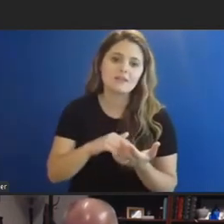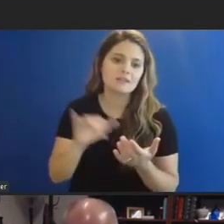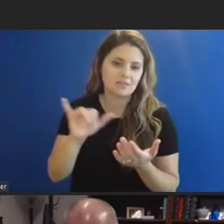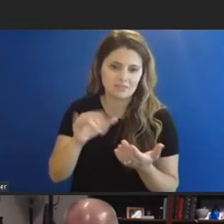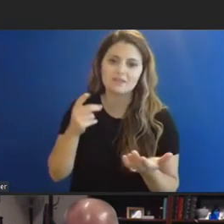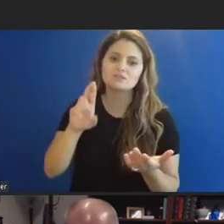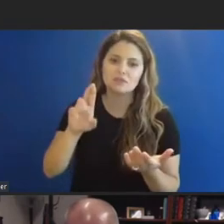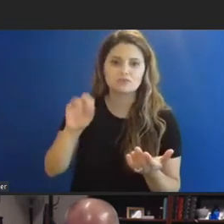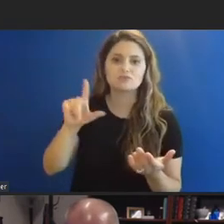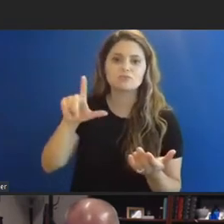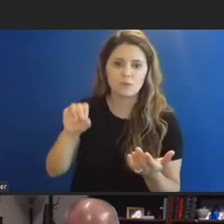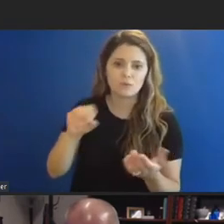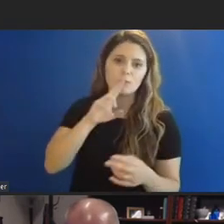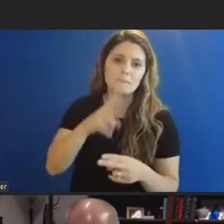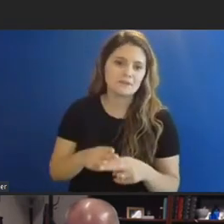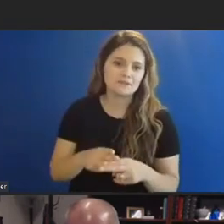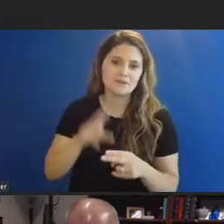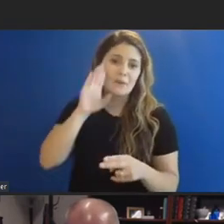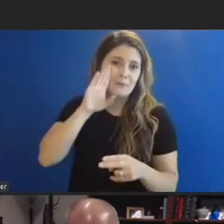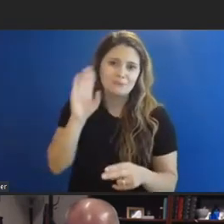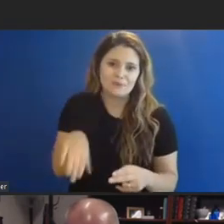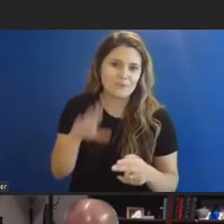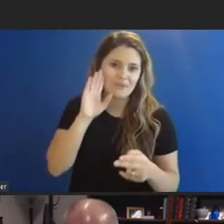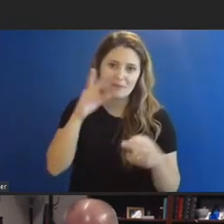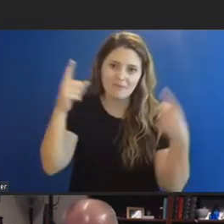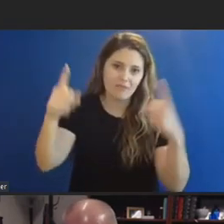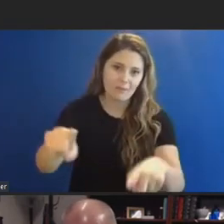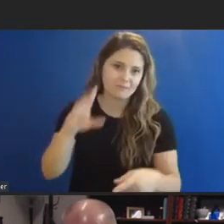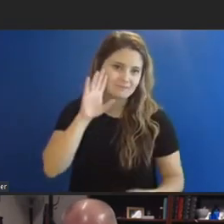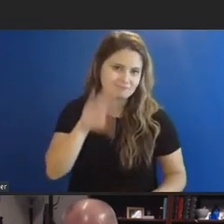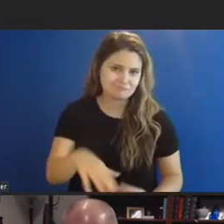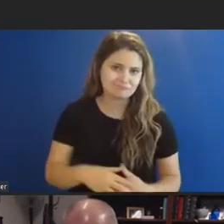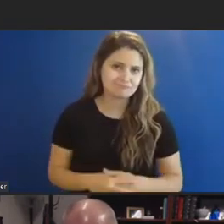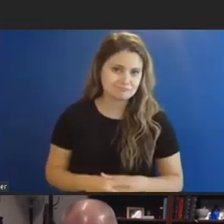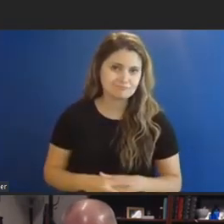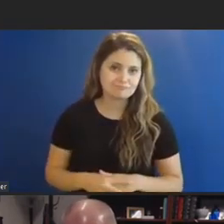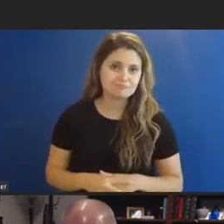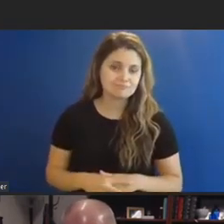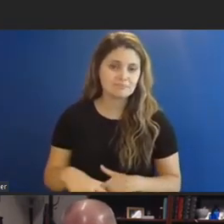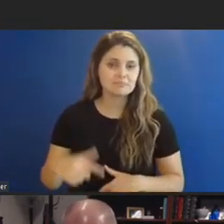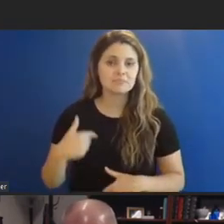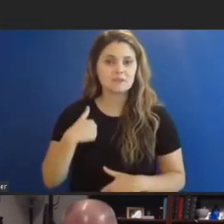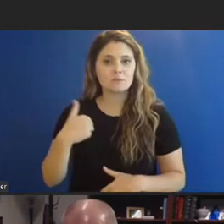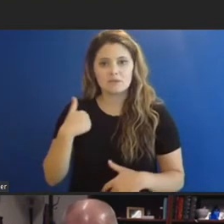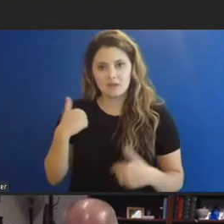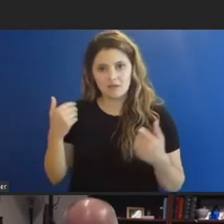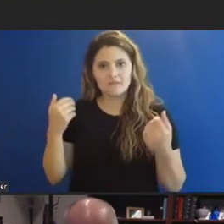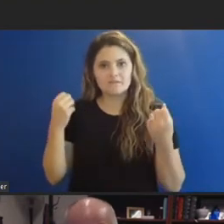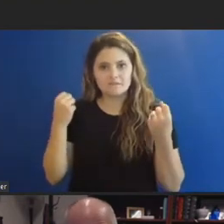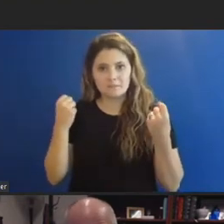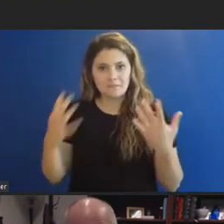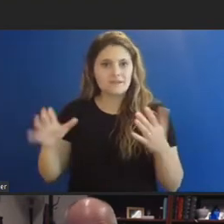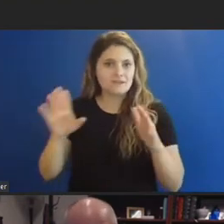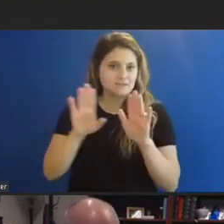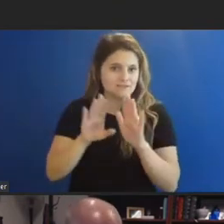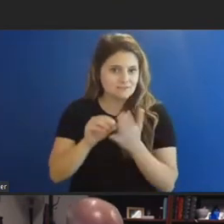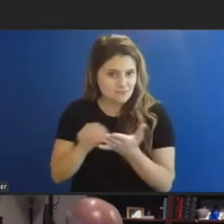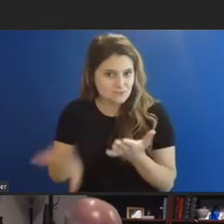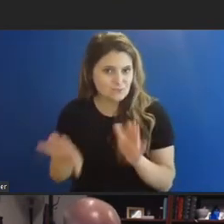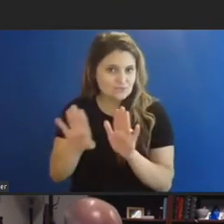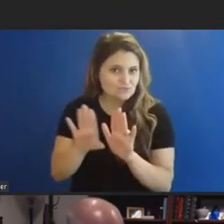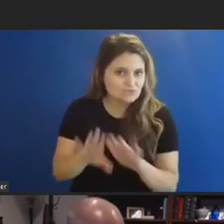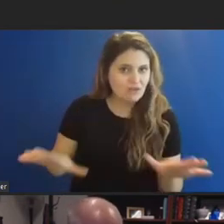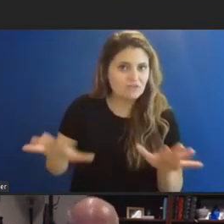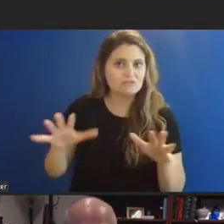Rollo mentioned, we know that that's going to happen. I mean, we've got lots of kiddos and lots